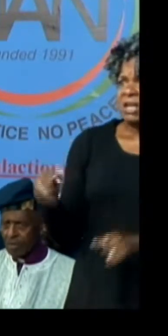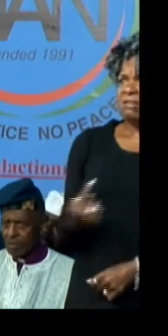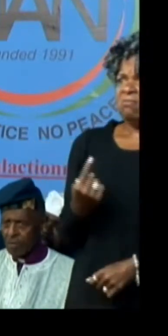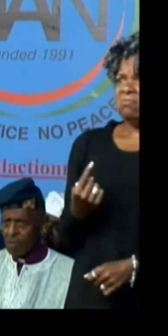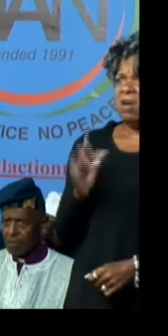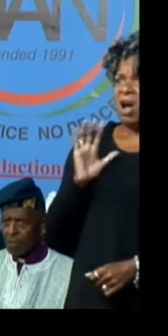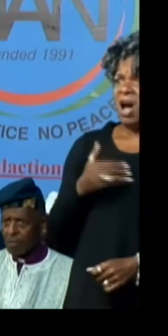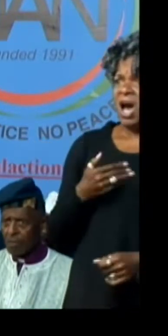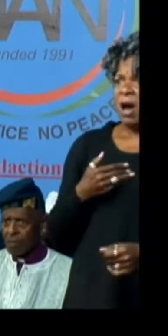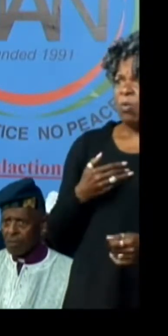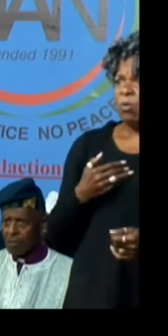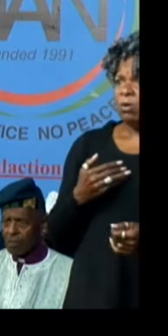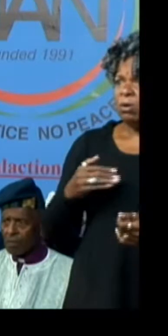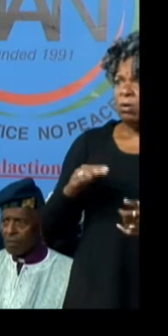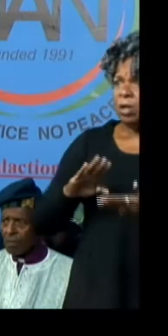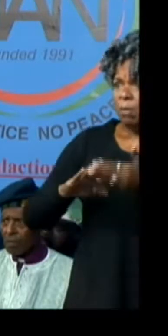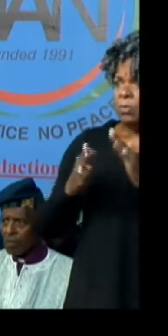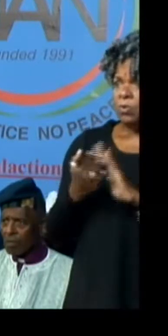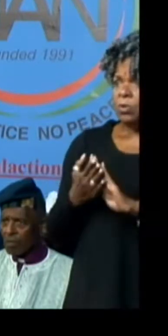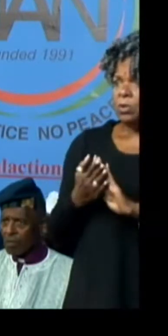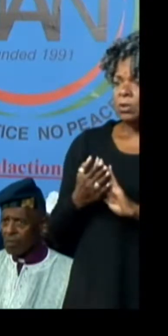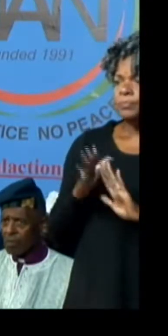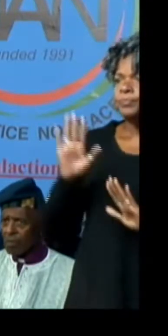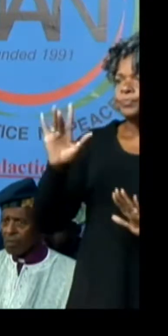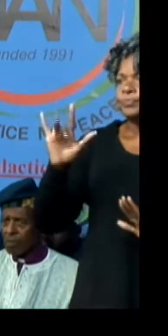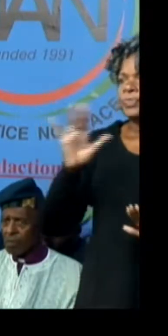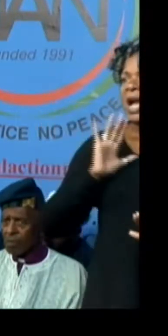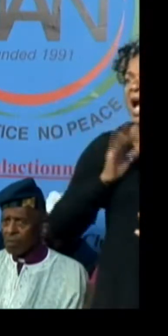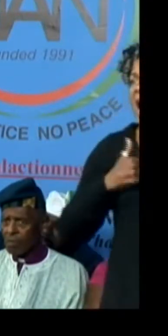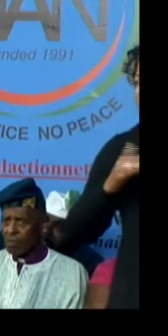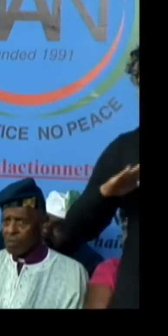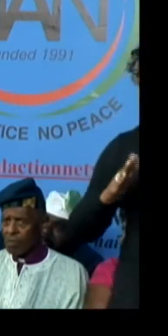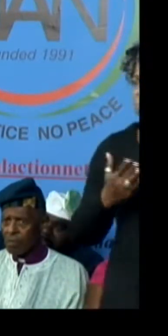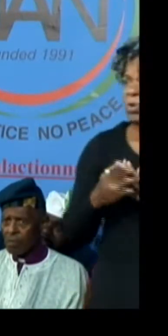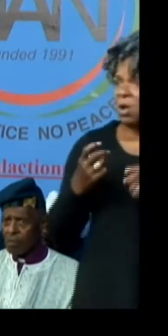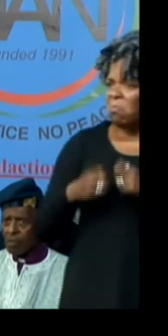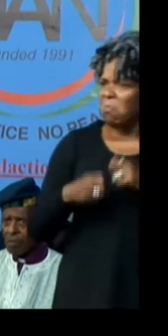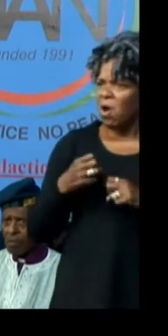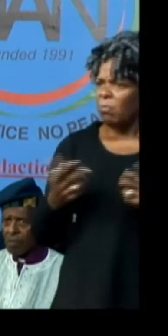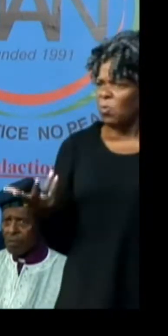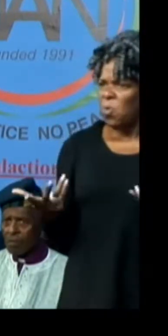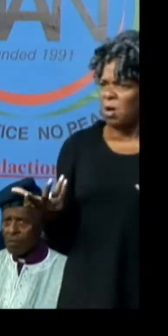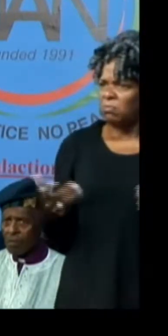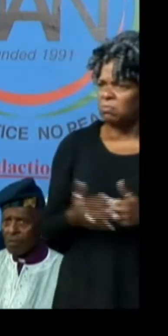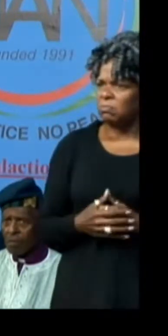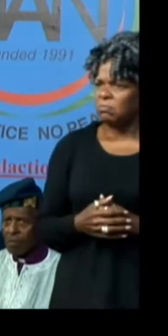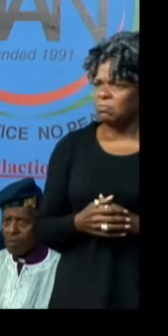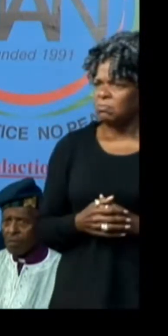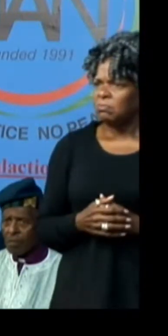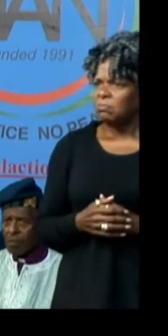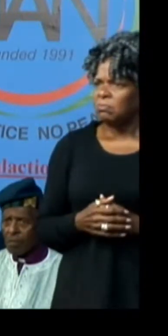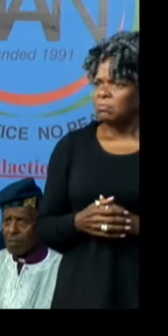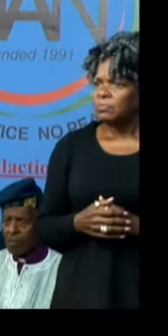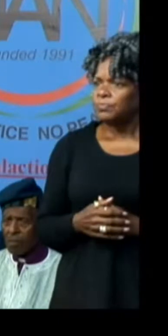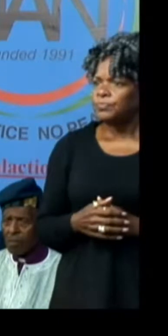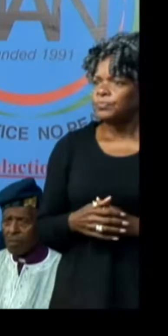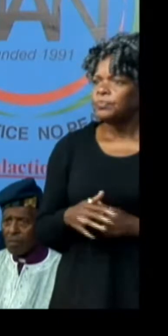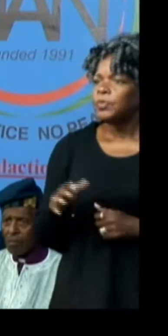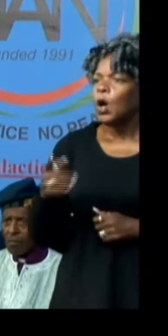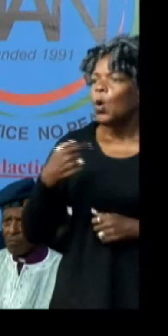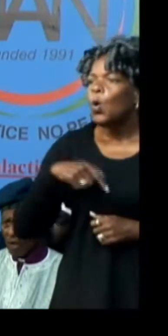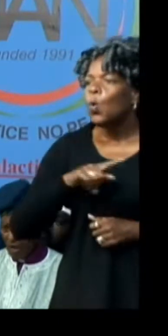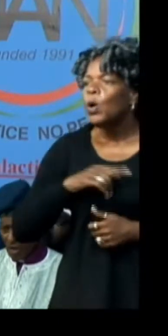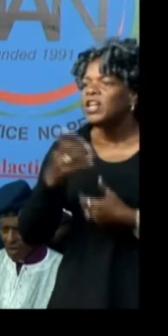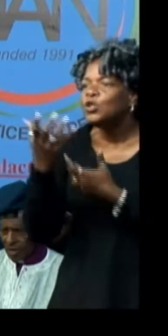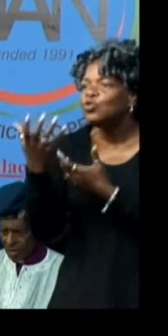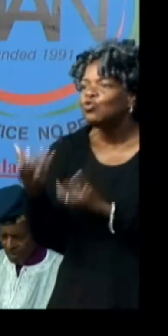foremost. The problem that we have in our community is that those that we trust to fight